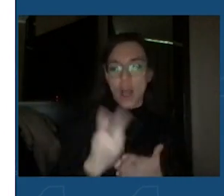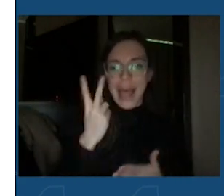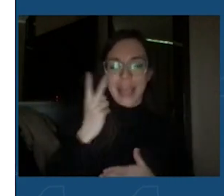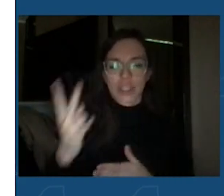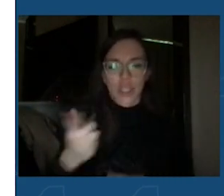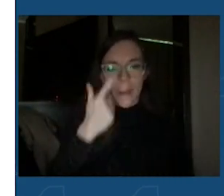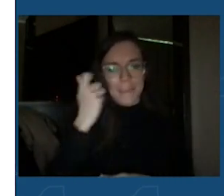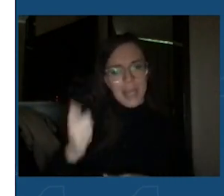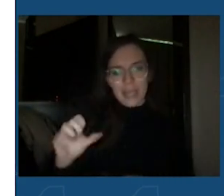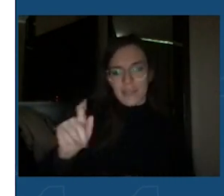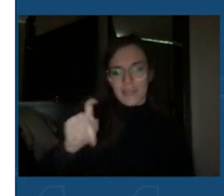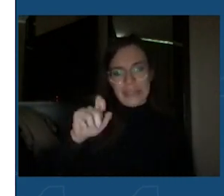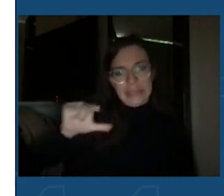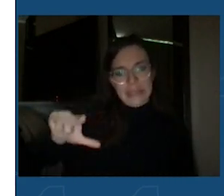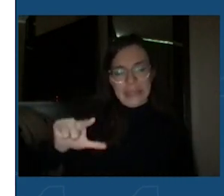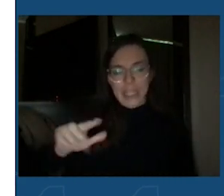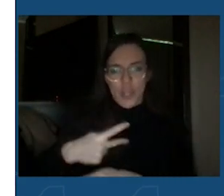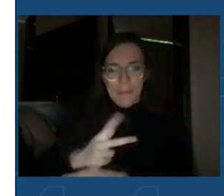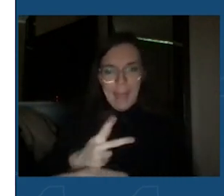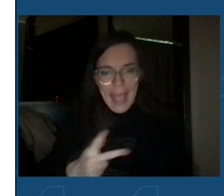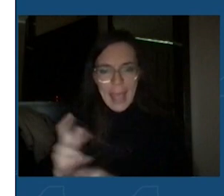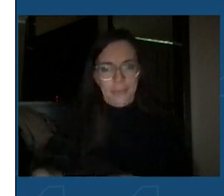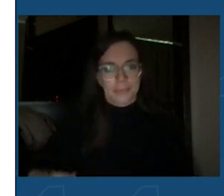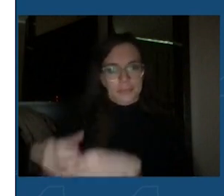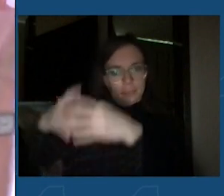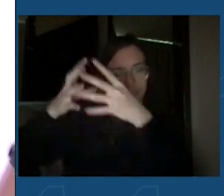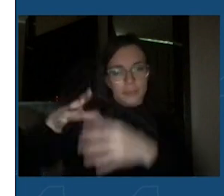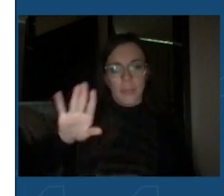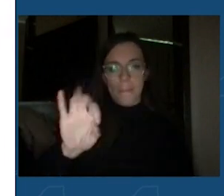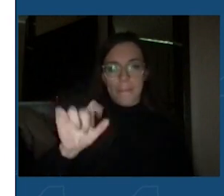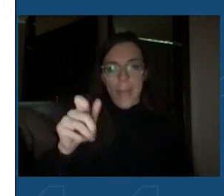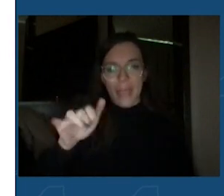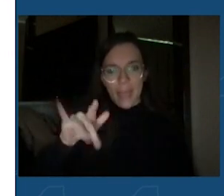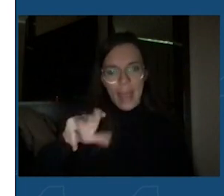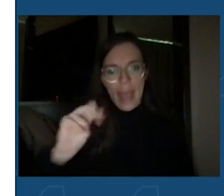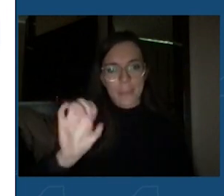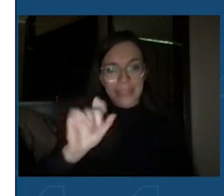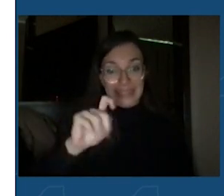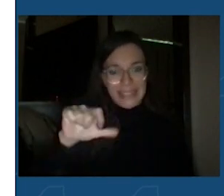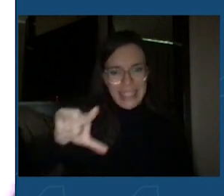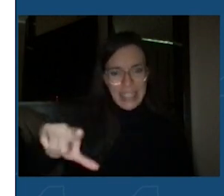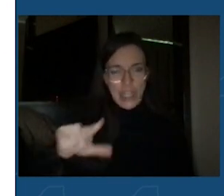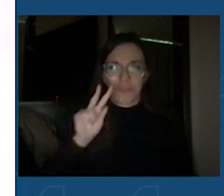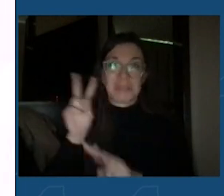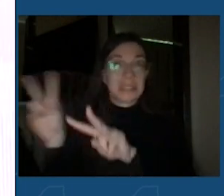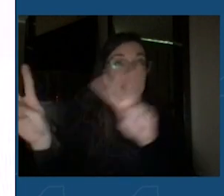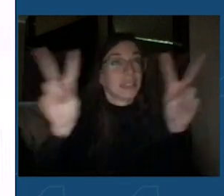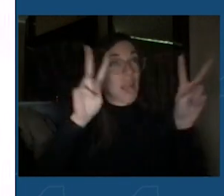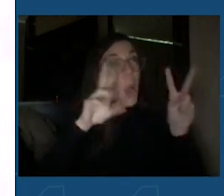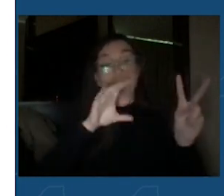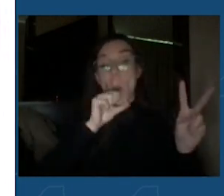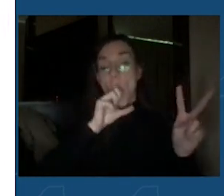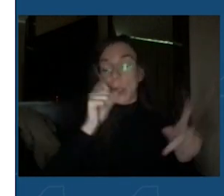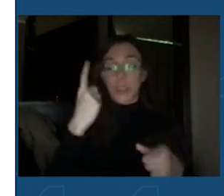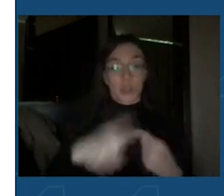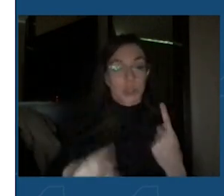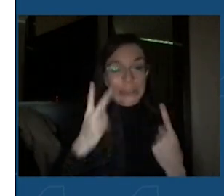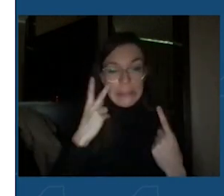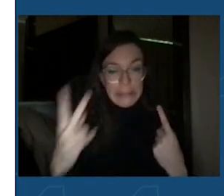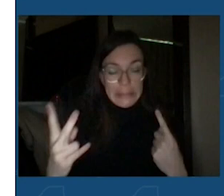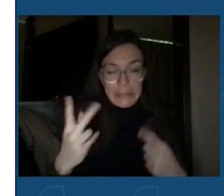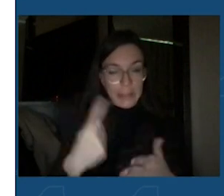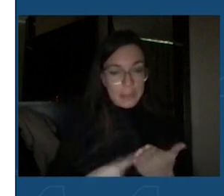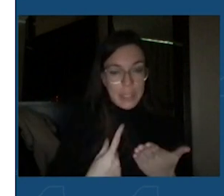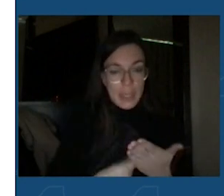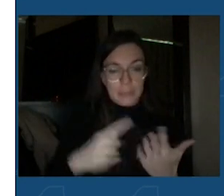steel plant my dad and grandpa worked. Bethlehem Steel, orange skies. You literally couldn't see going over some of the bridges. And then the water,